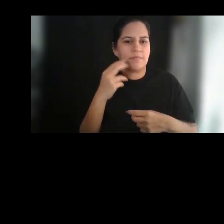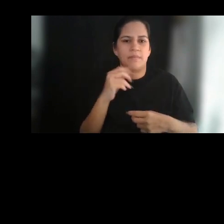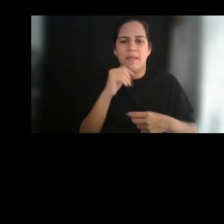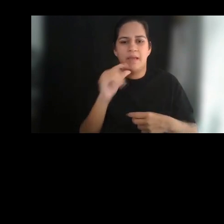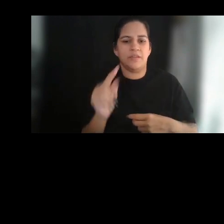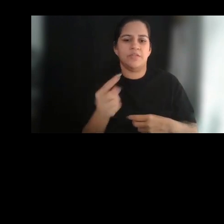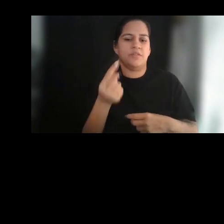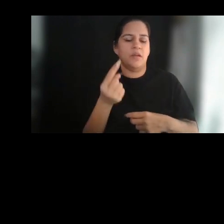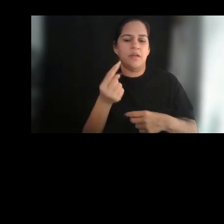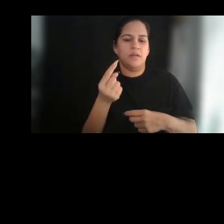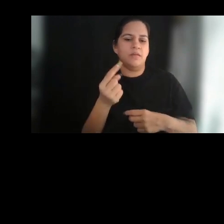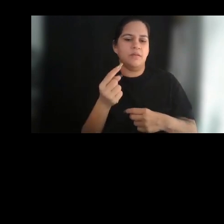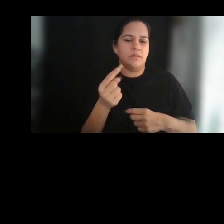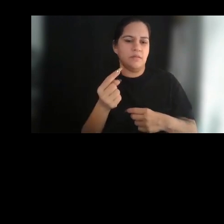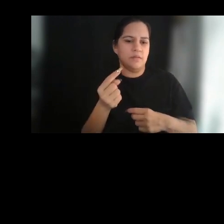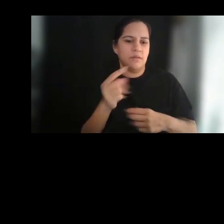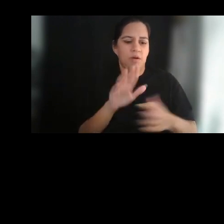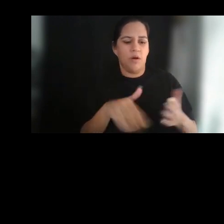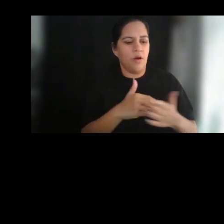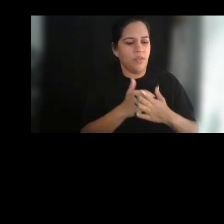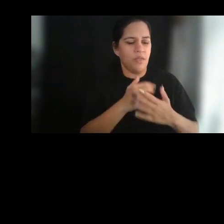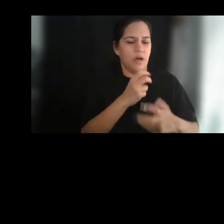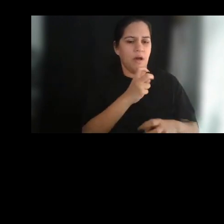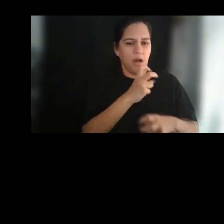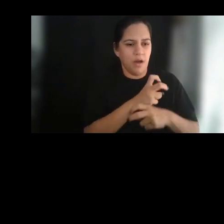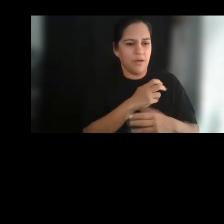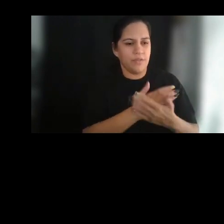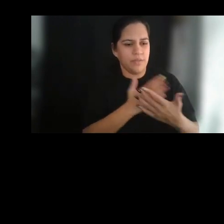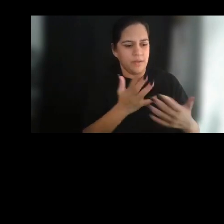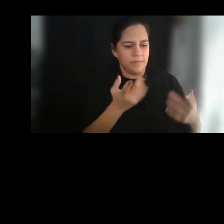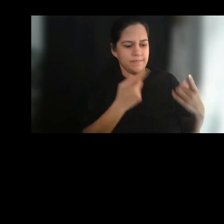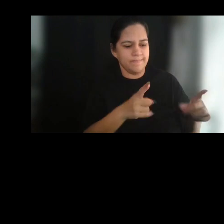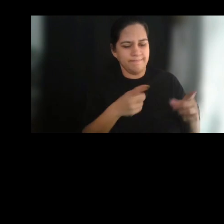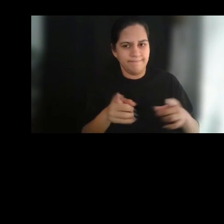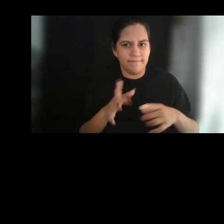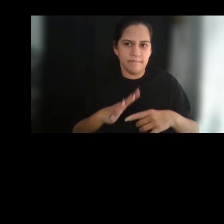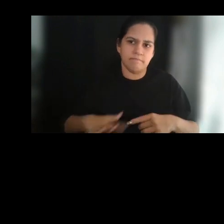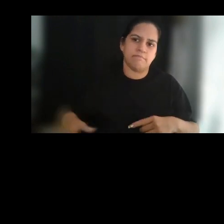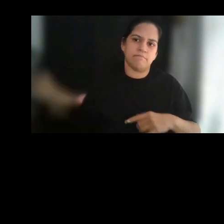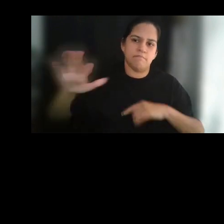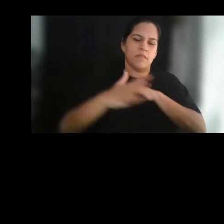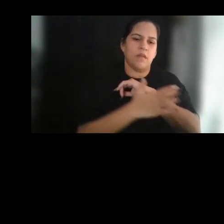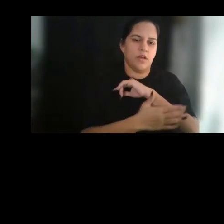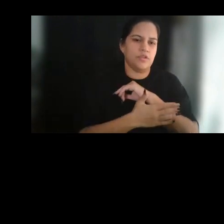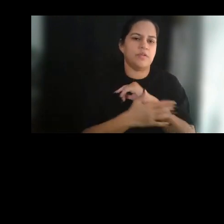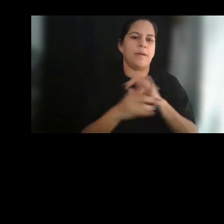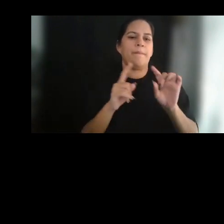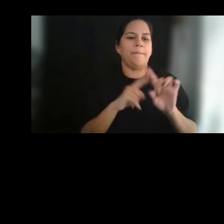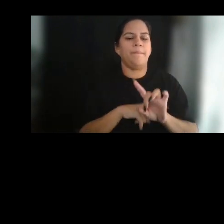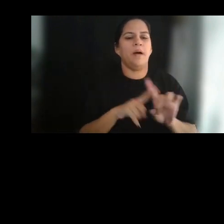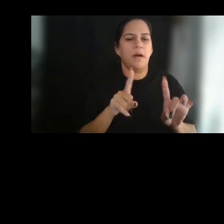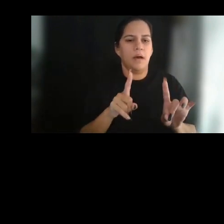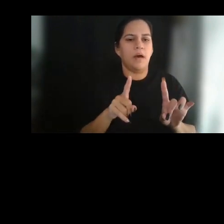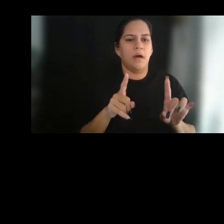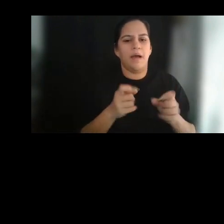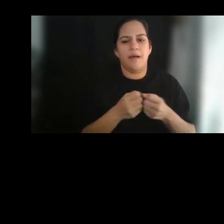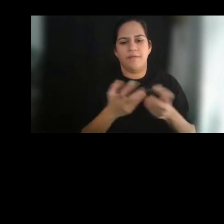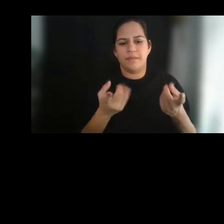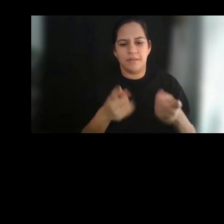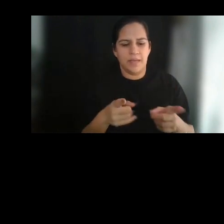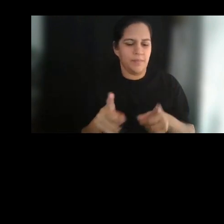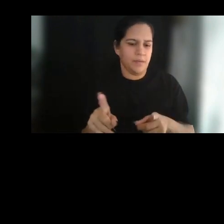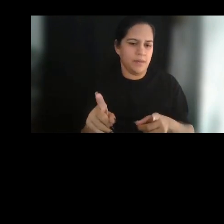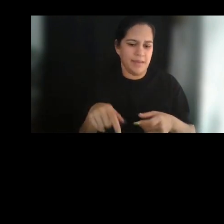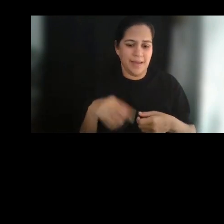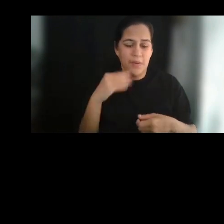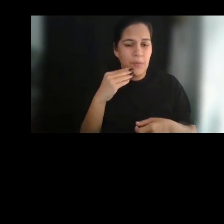all of the horrid things that are happening abroad, but everything that's happening at home